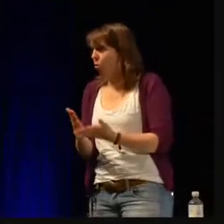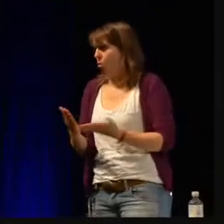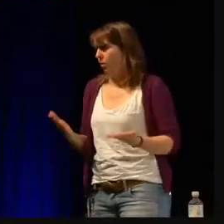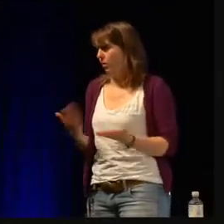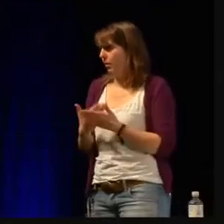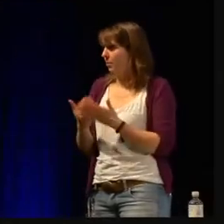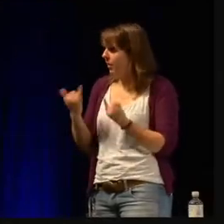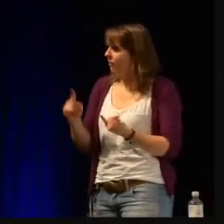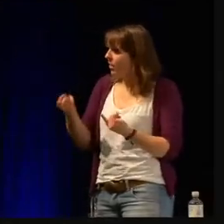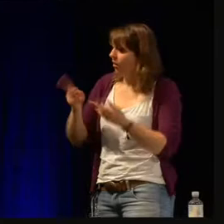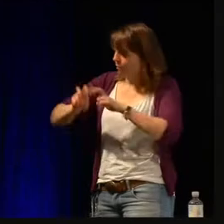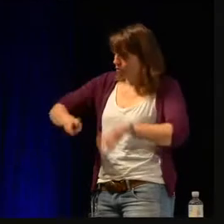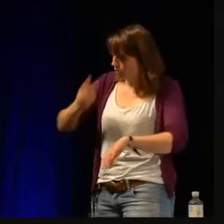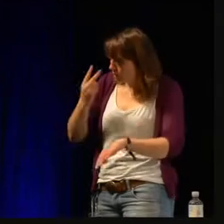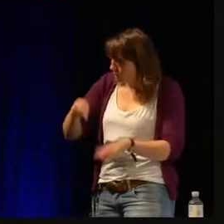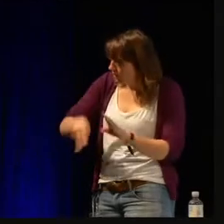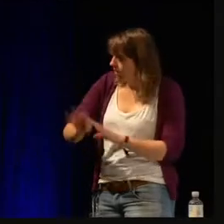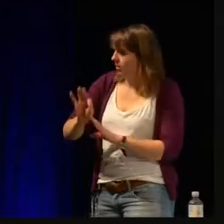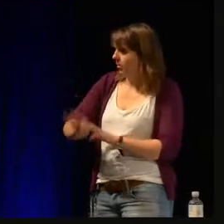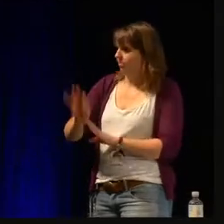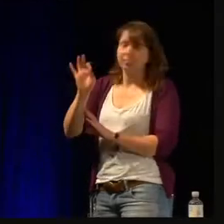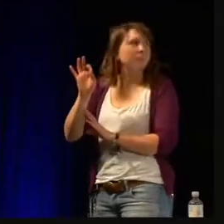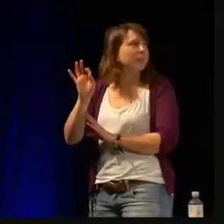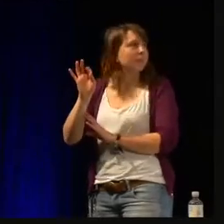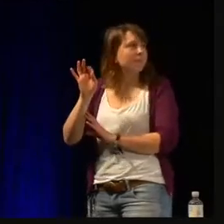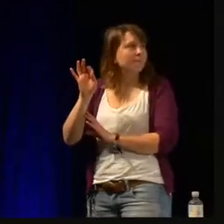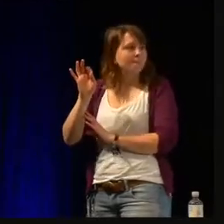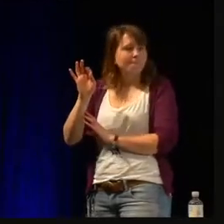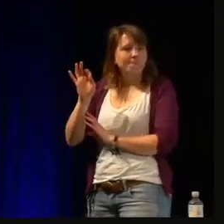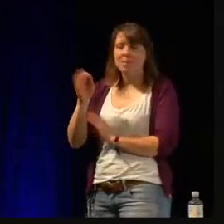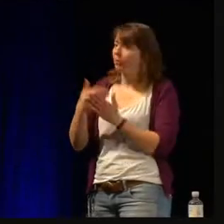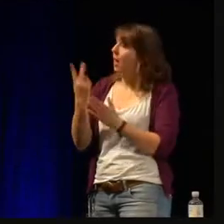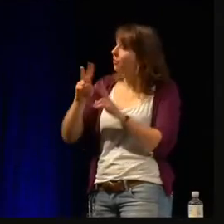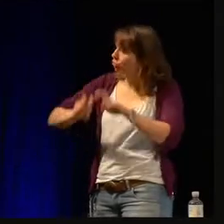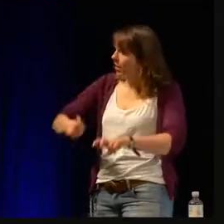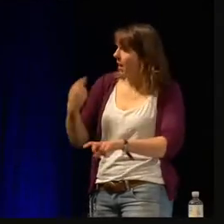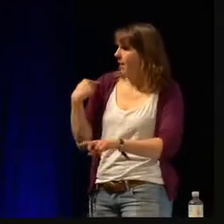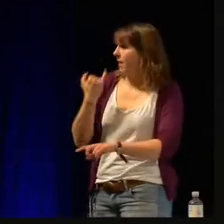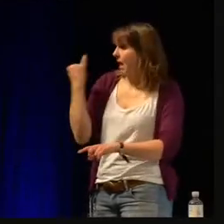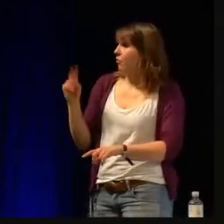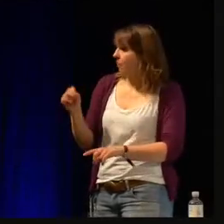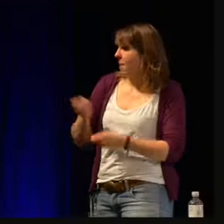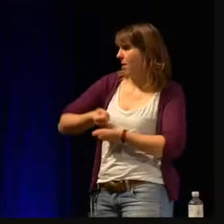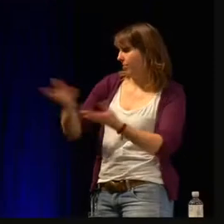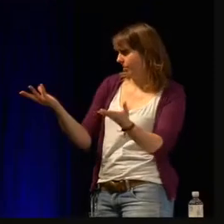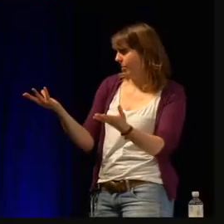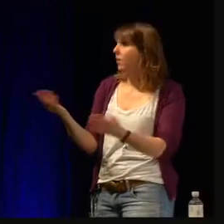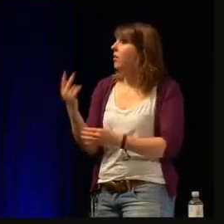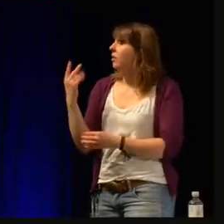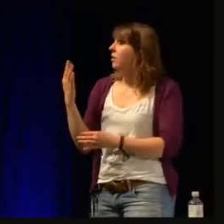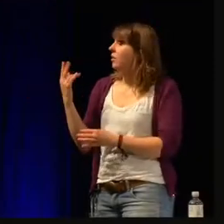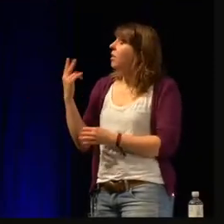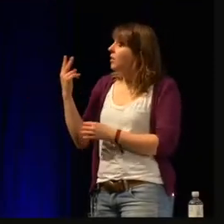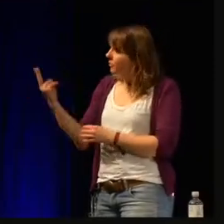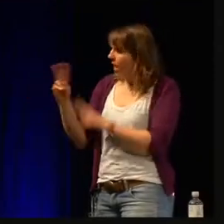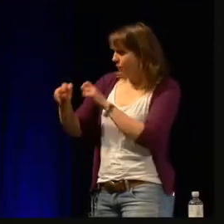success of artificial intelligence. One of the studies of this latest research is